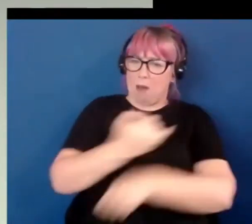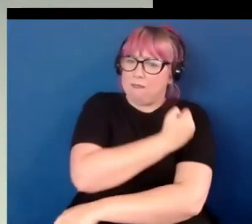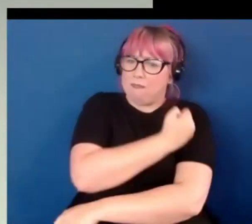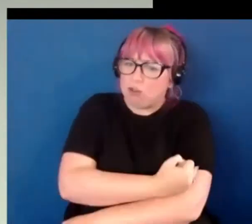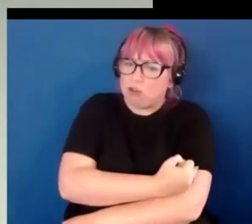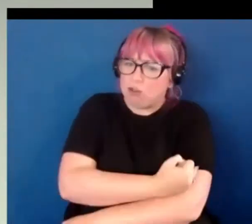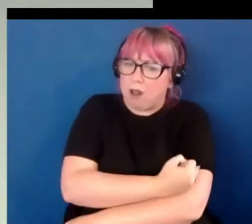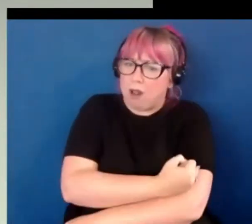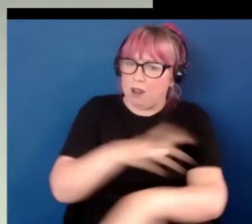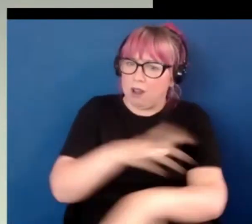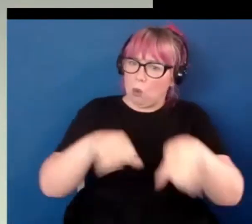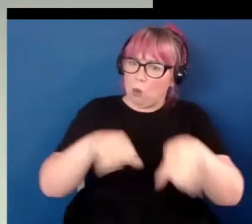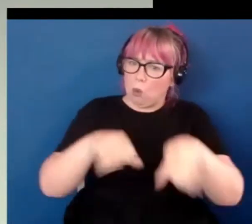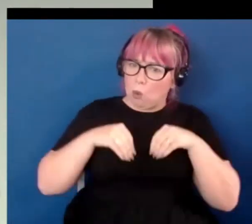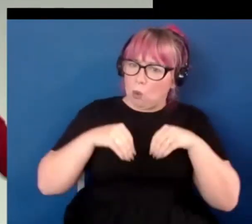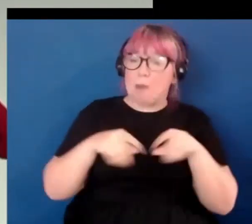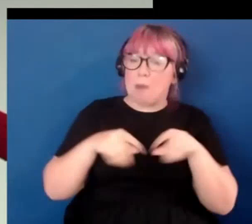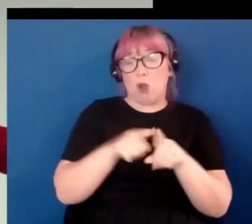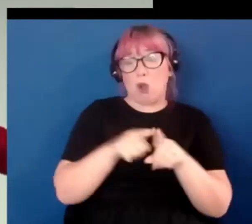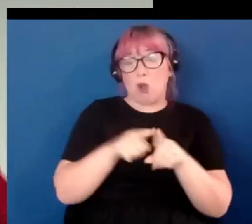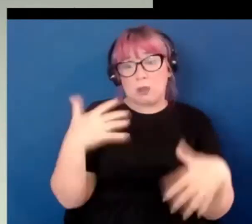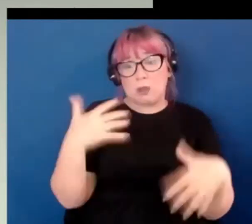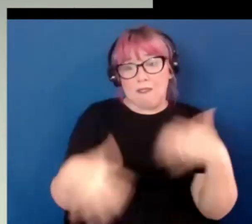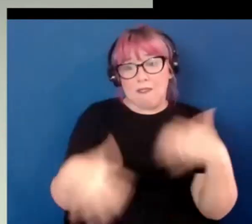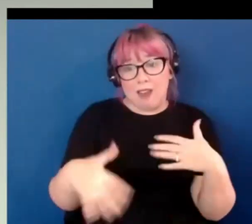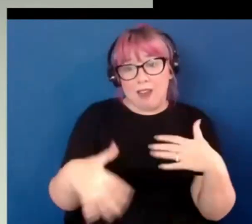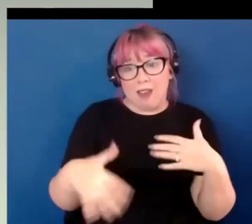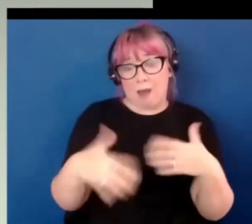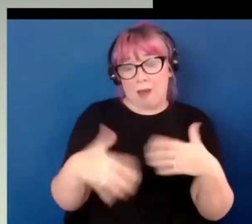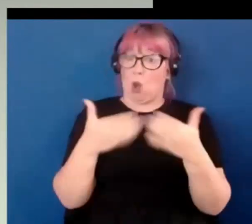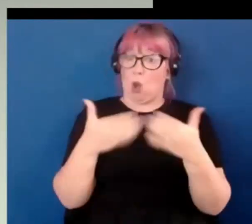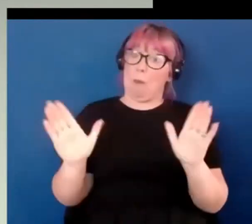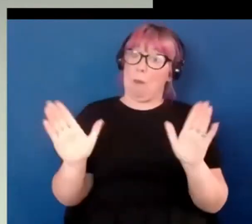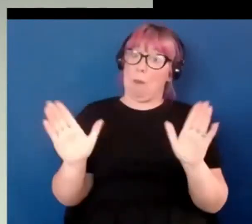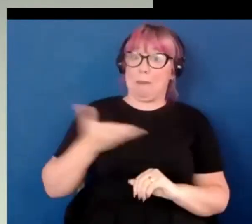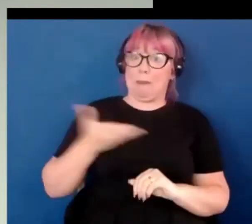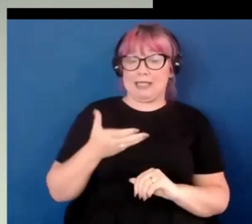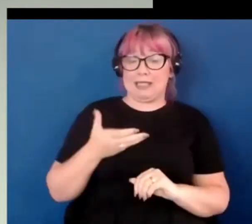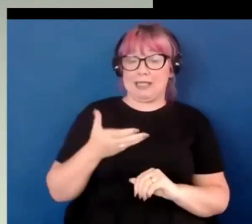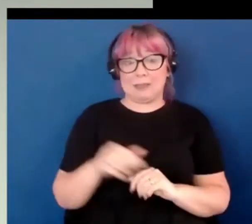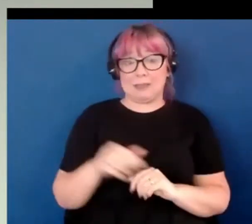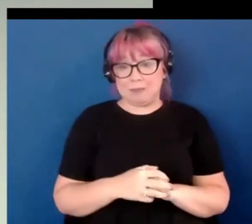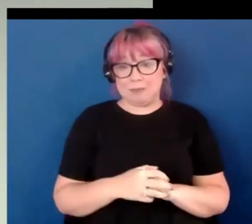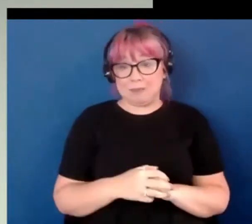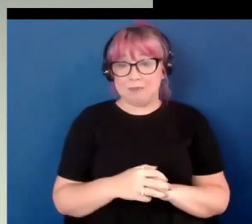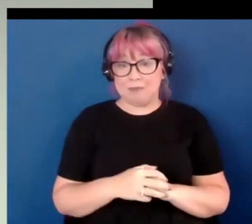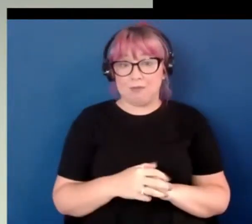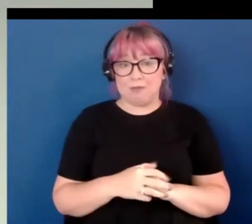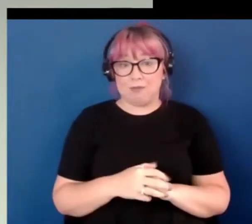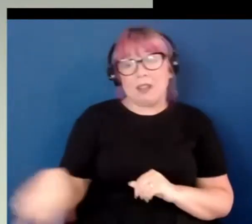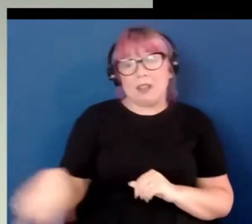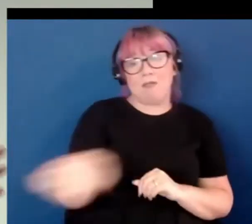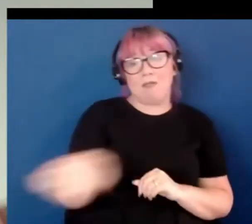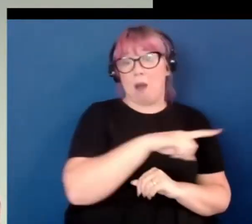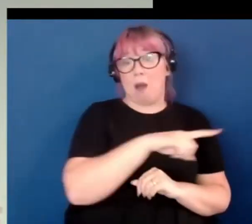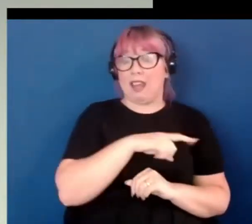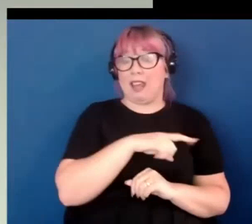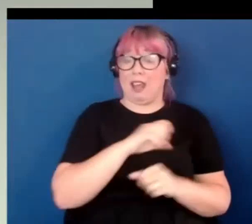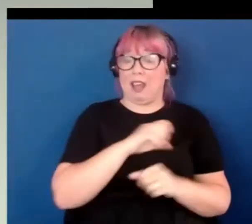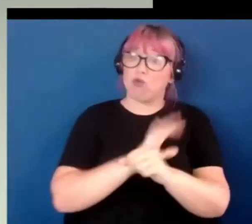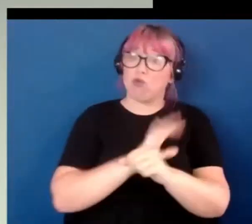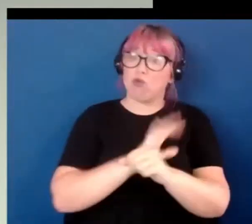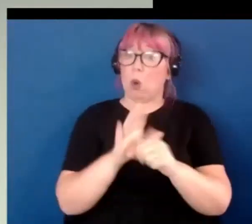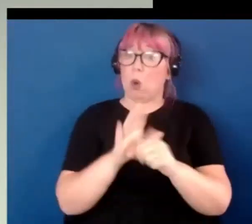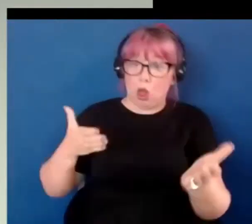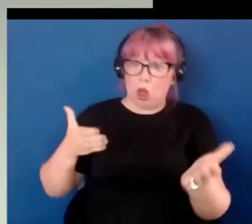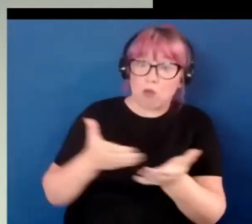suffering more from its effects. For all these people, the coronavirus crisis has been a wake-up call. So people are crying out